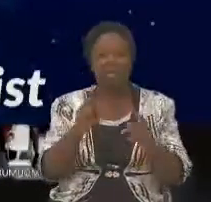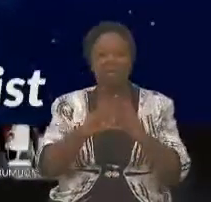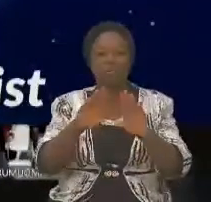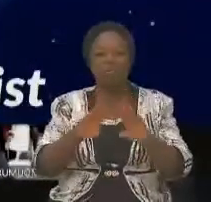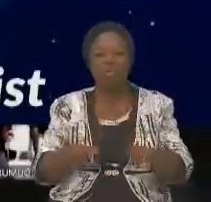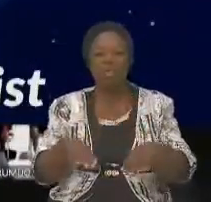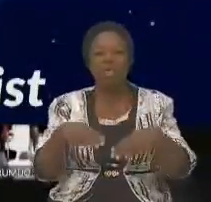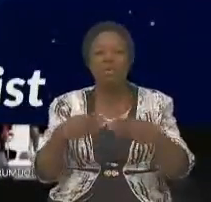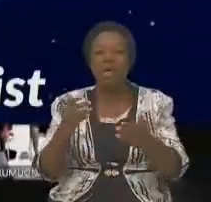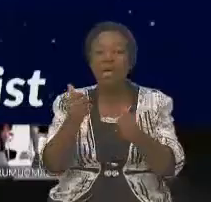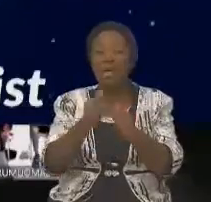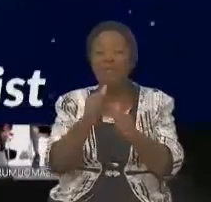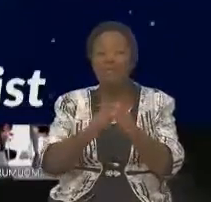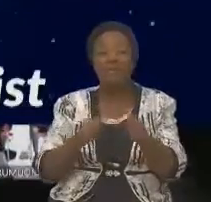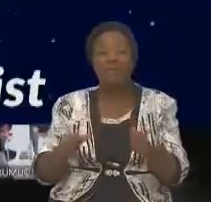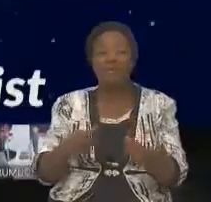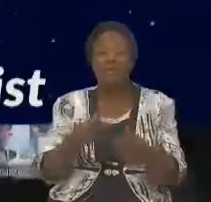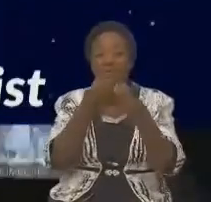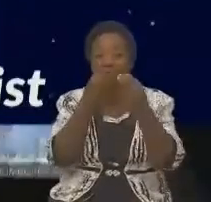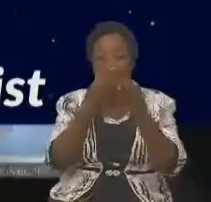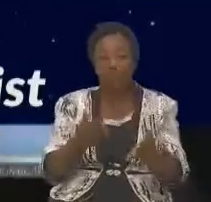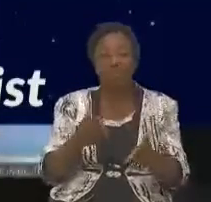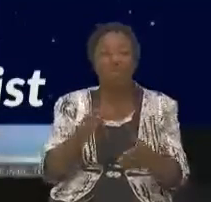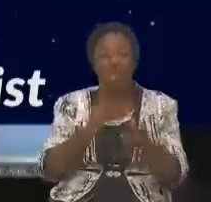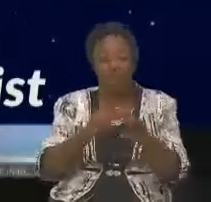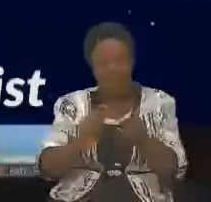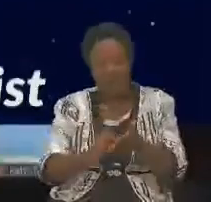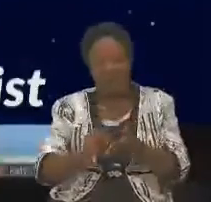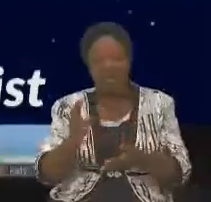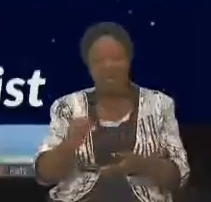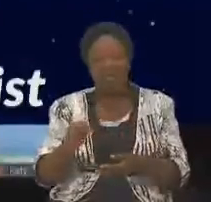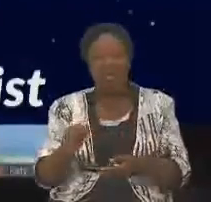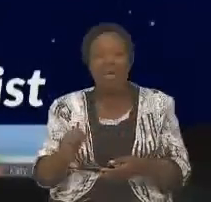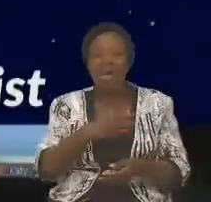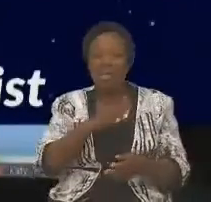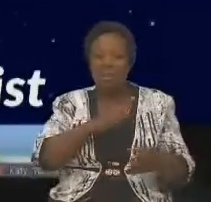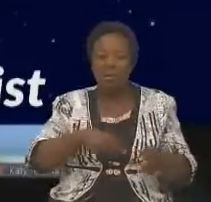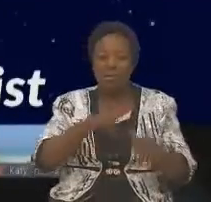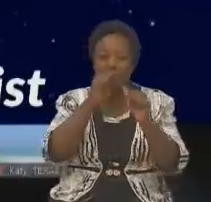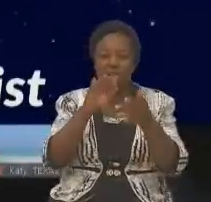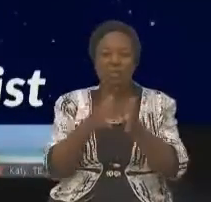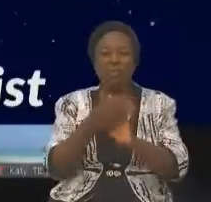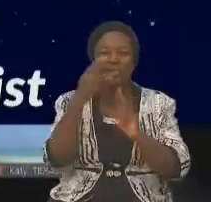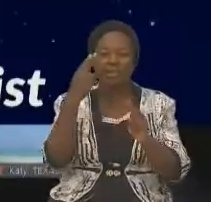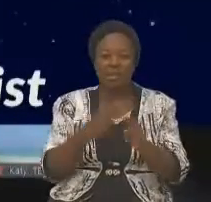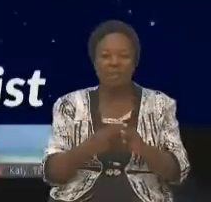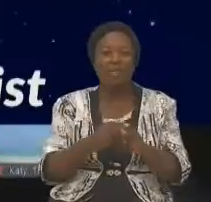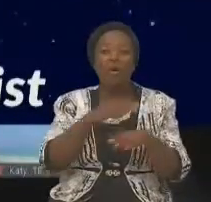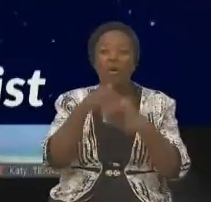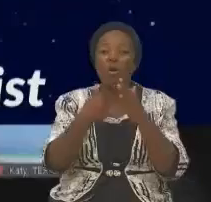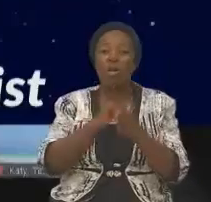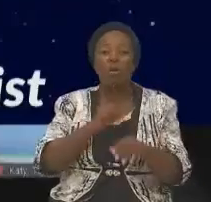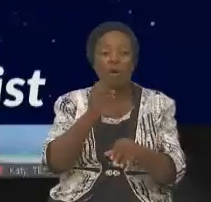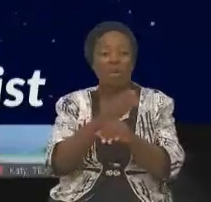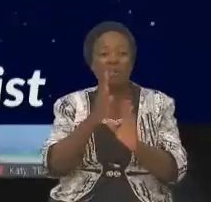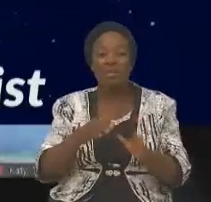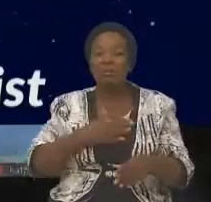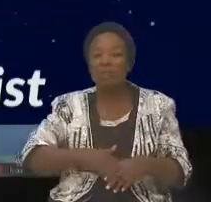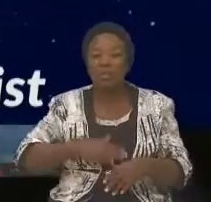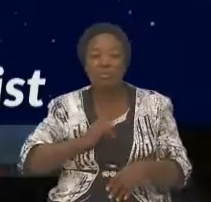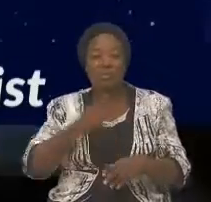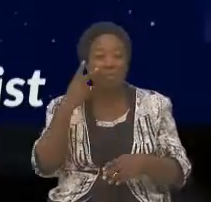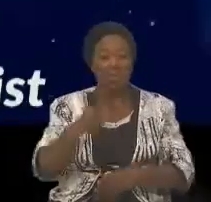Jesus' name. Are we doing that now? I can't see any counselor there. Where are you, counselors? Counselors, are